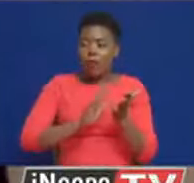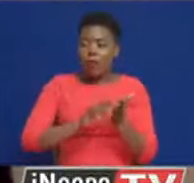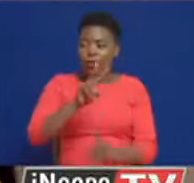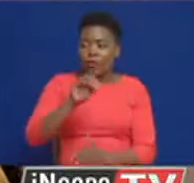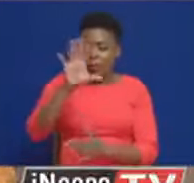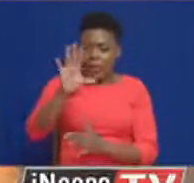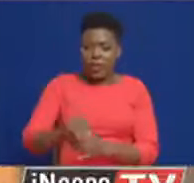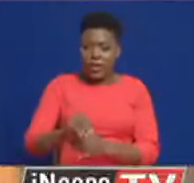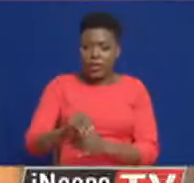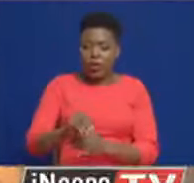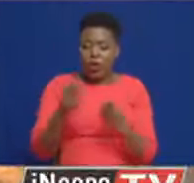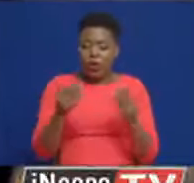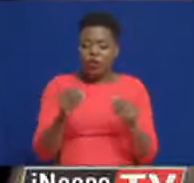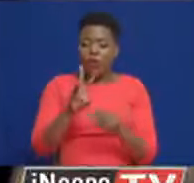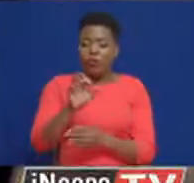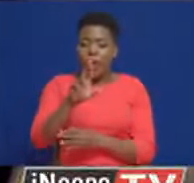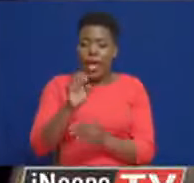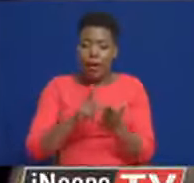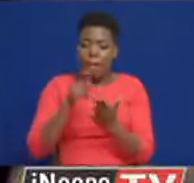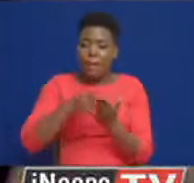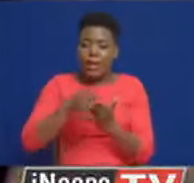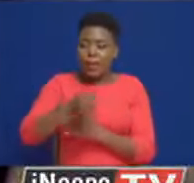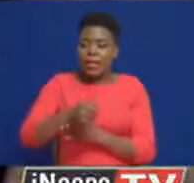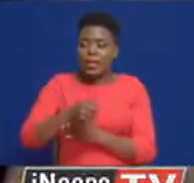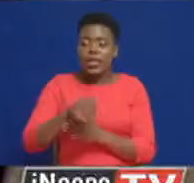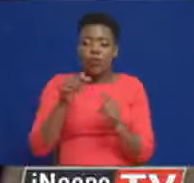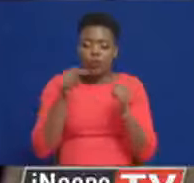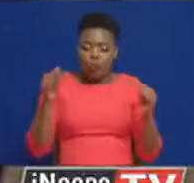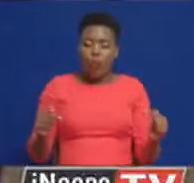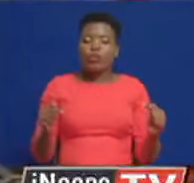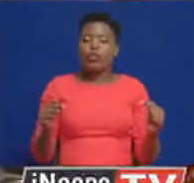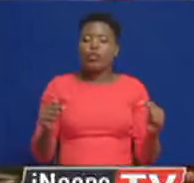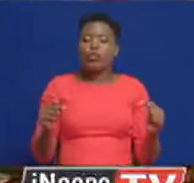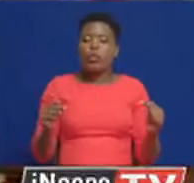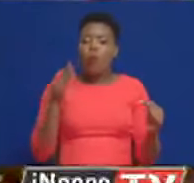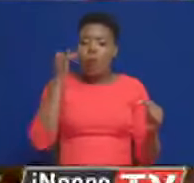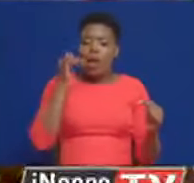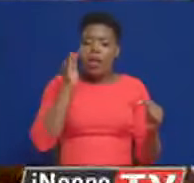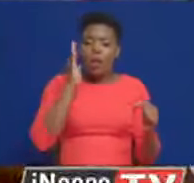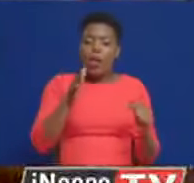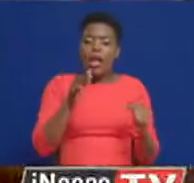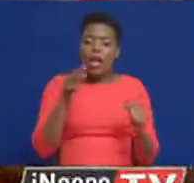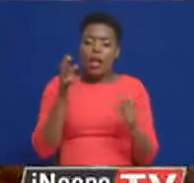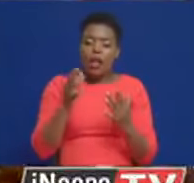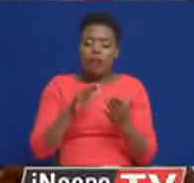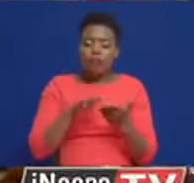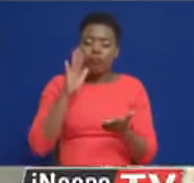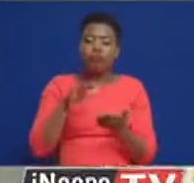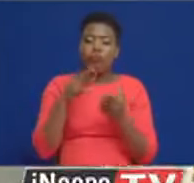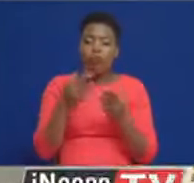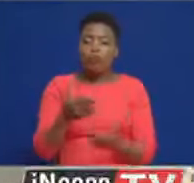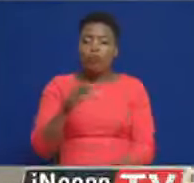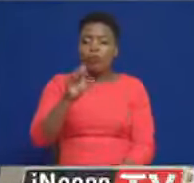on software payments was criticized for potentially raising software costs and driving